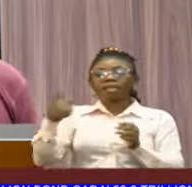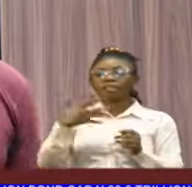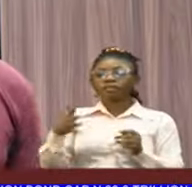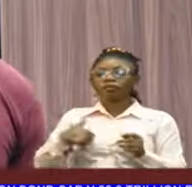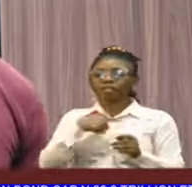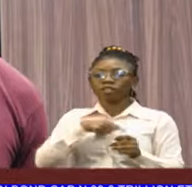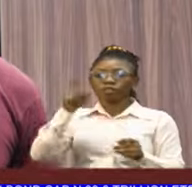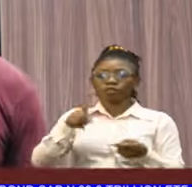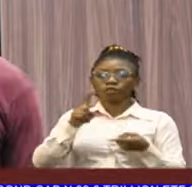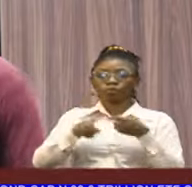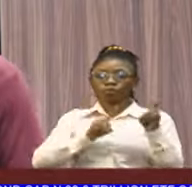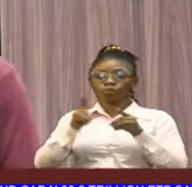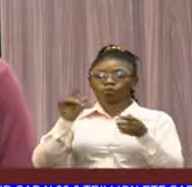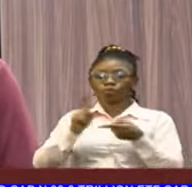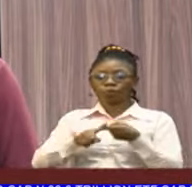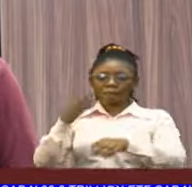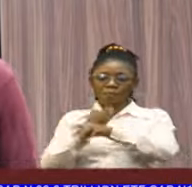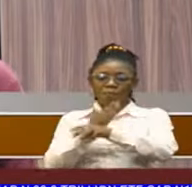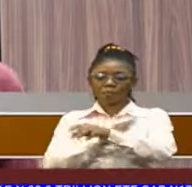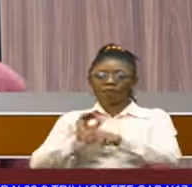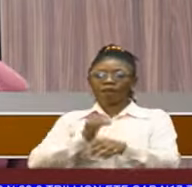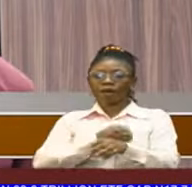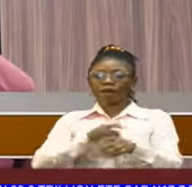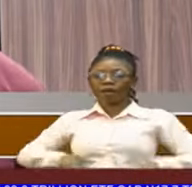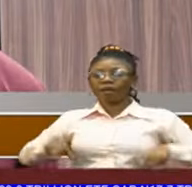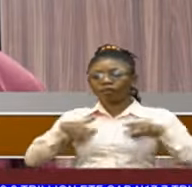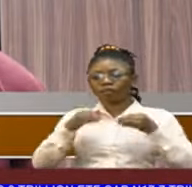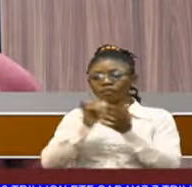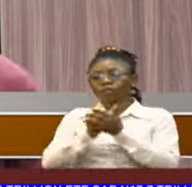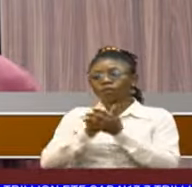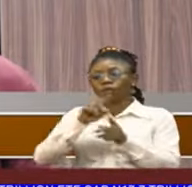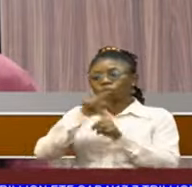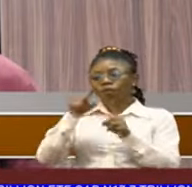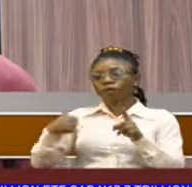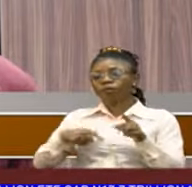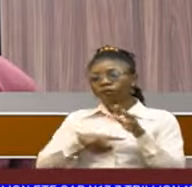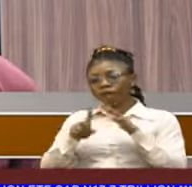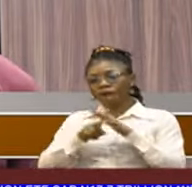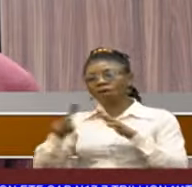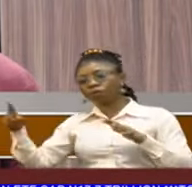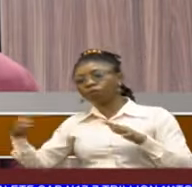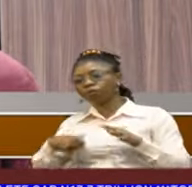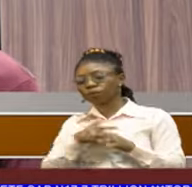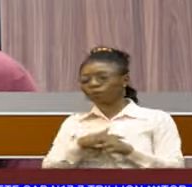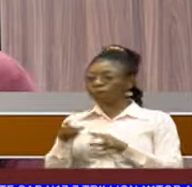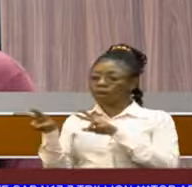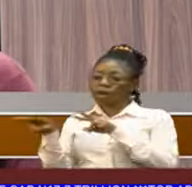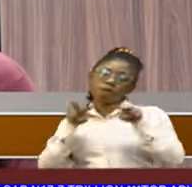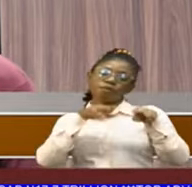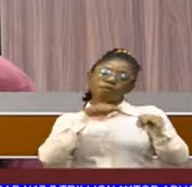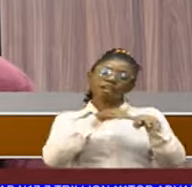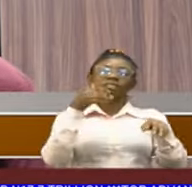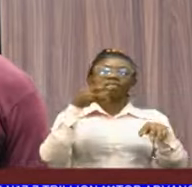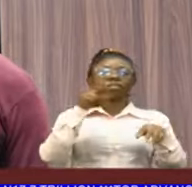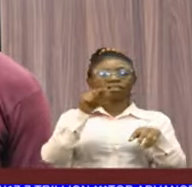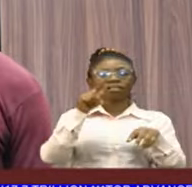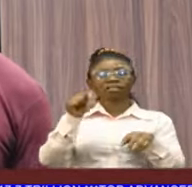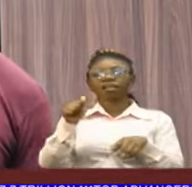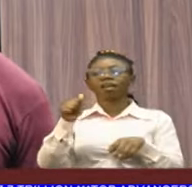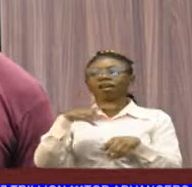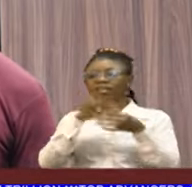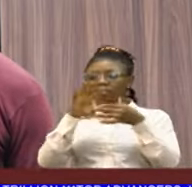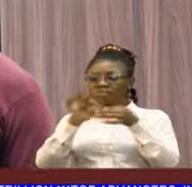to improve our life while we are here, so that even when we are gone, we'll still be able to look at NTA and then say,